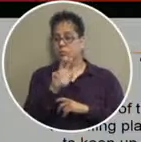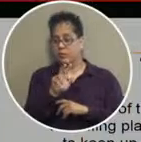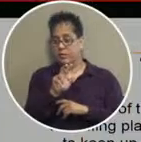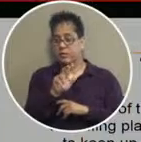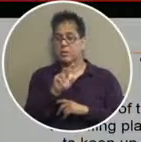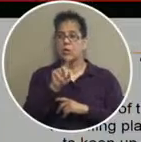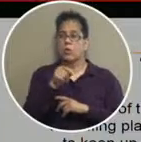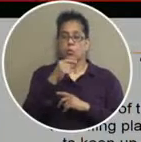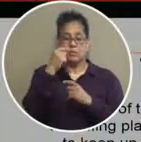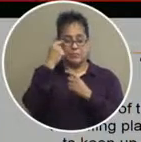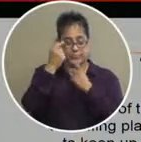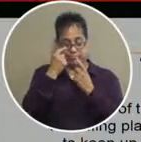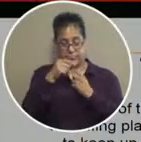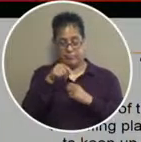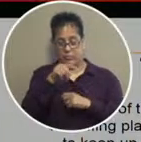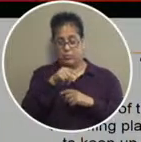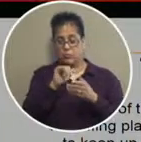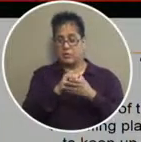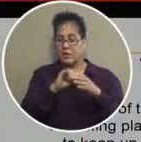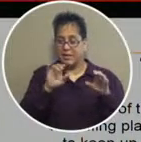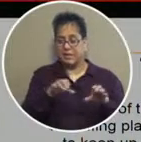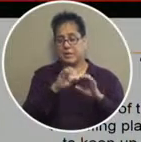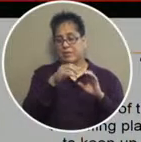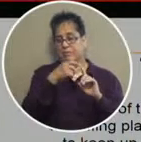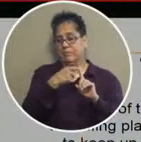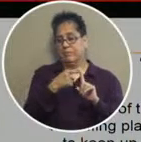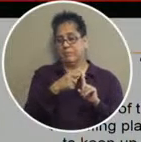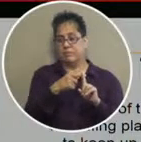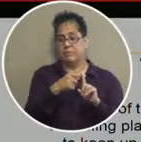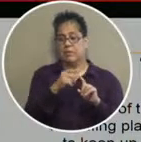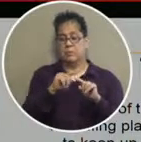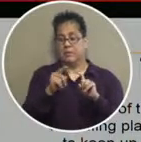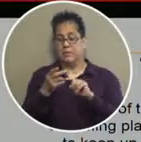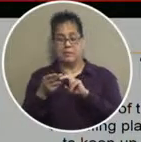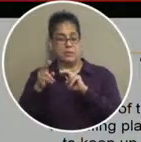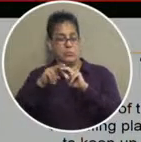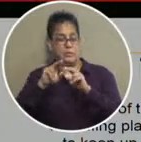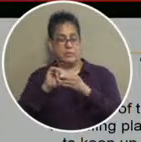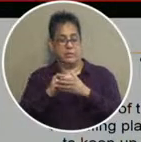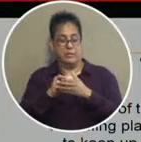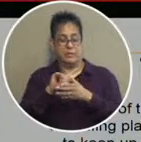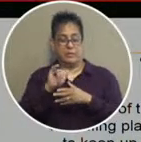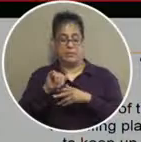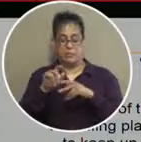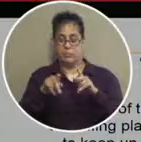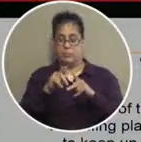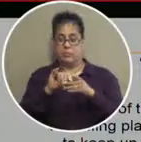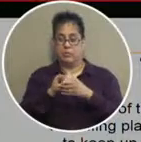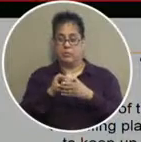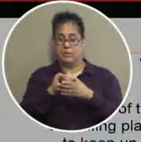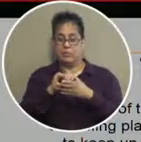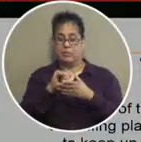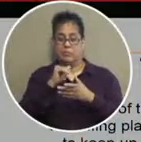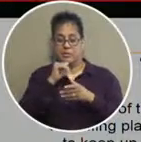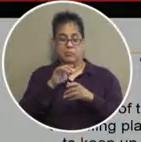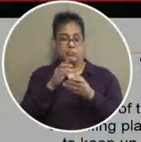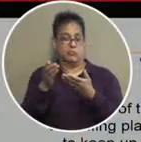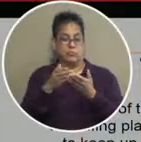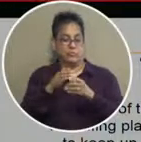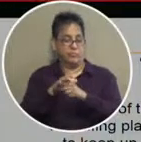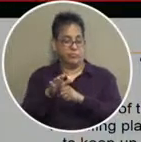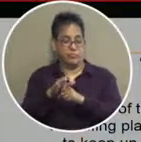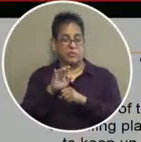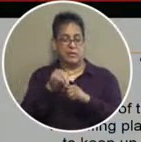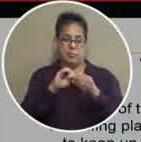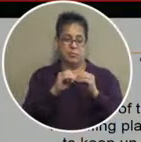taking into account those 88 that are active. But if we increase that to the ones that are also in reserves, that number can go up